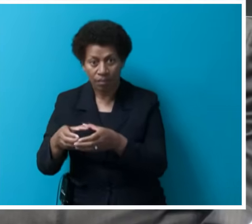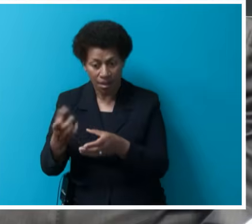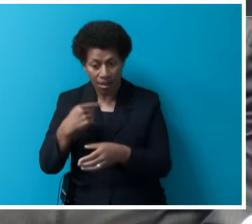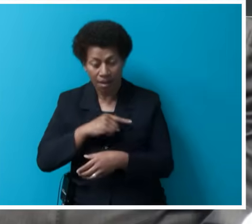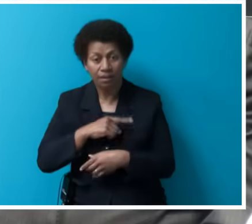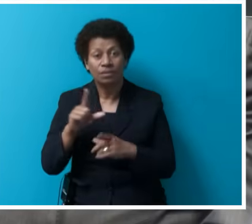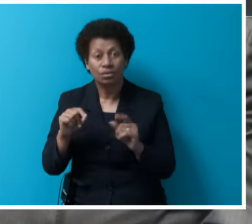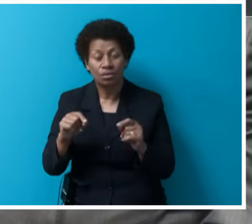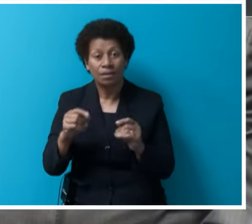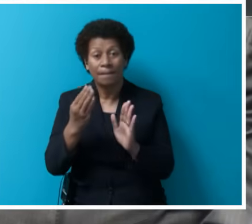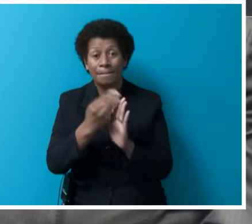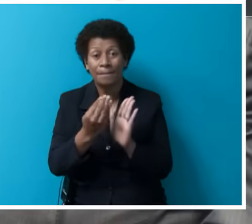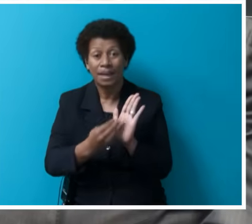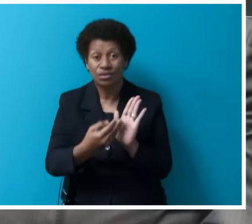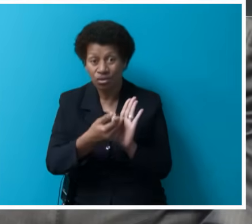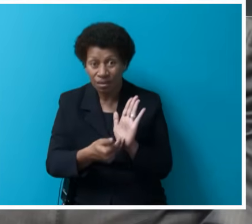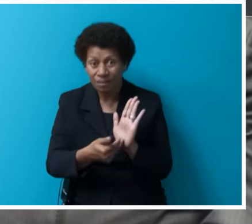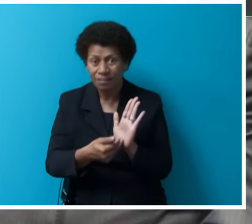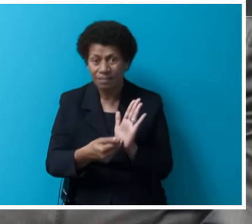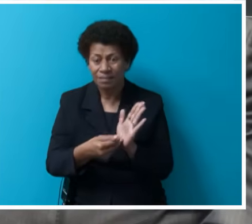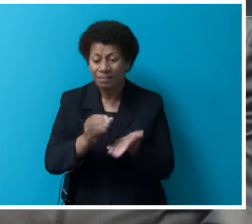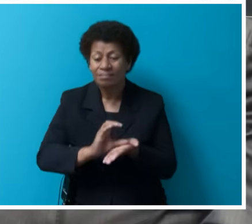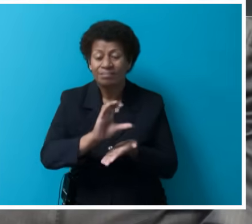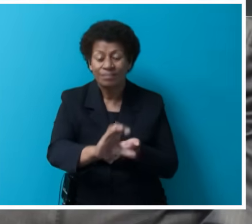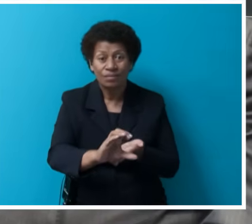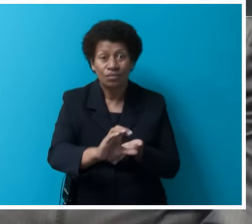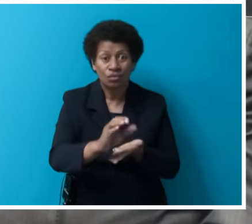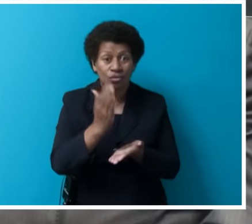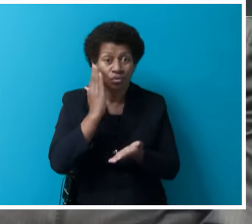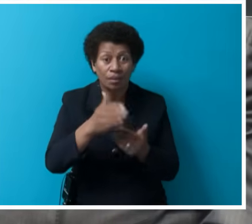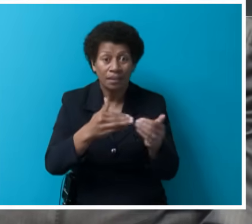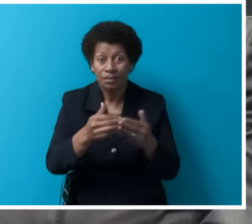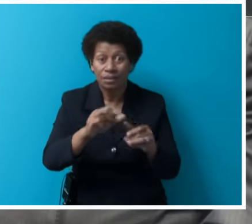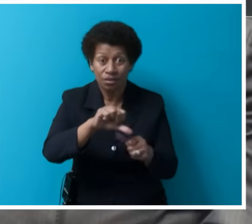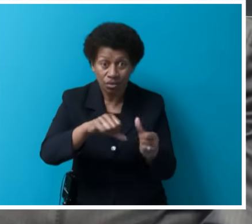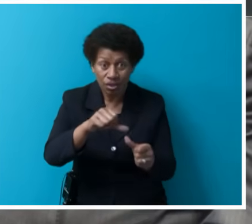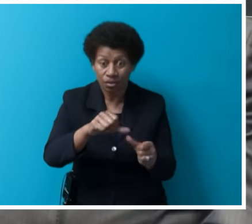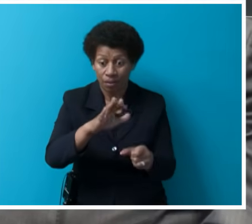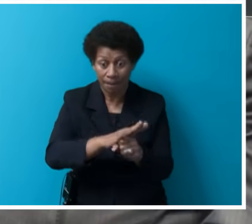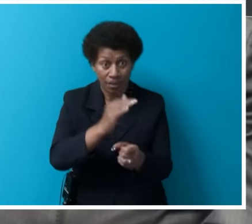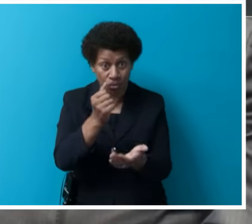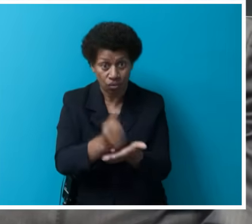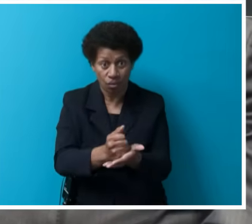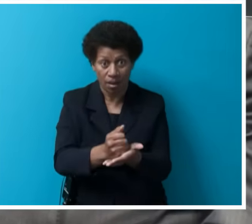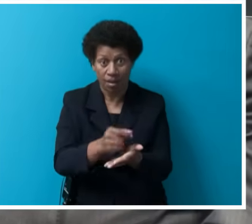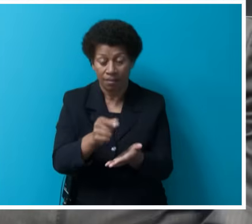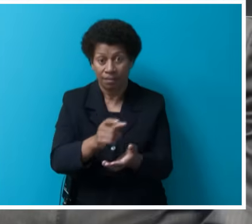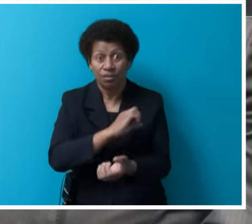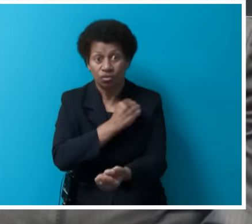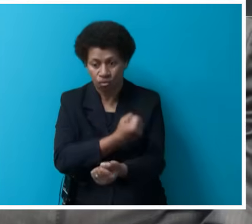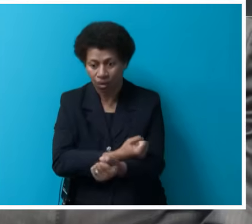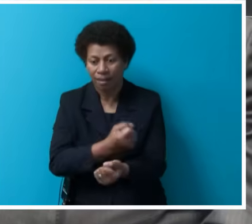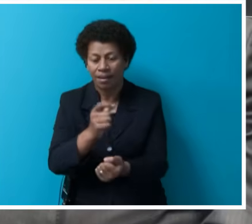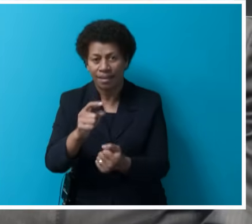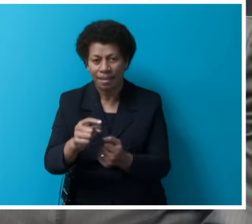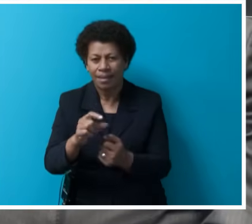to ensure that they strengthen their capacity, their management, and as the Honourable Minister for Education said very clearly, the